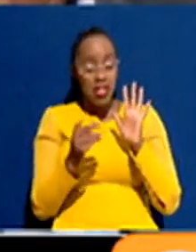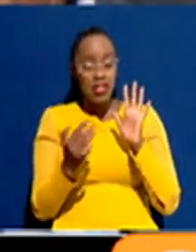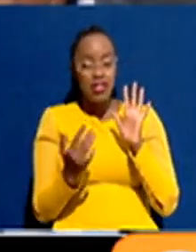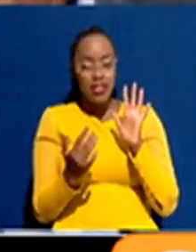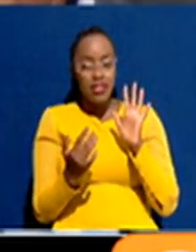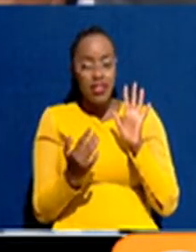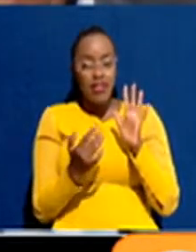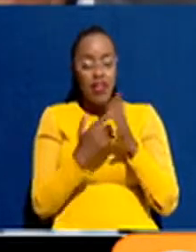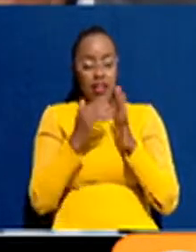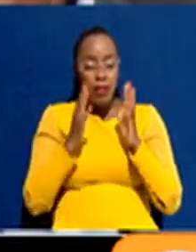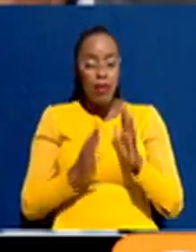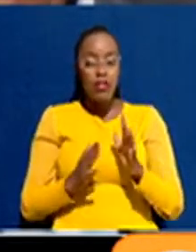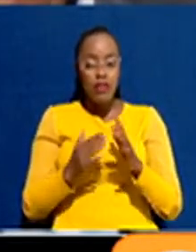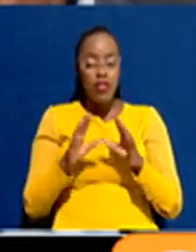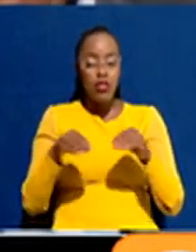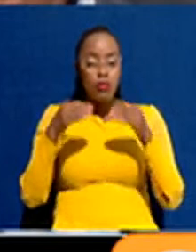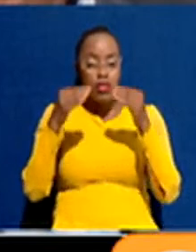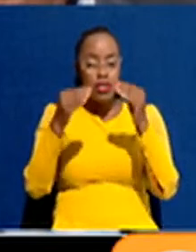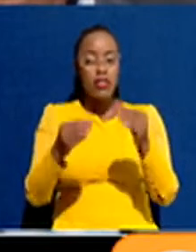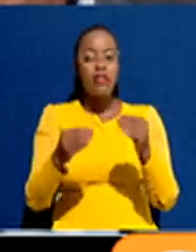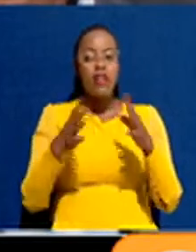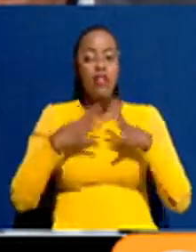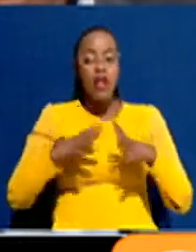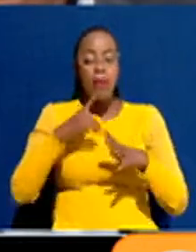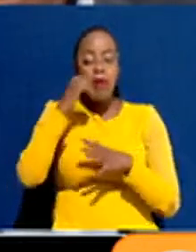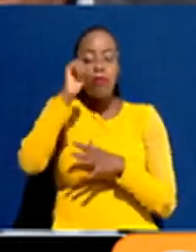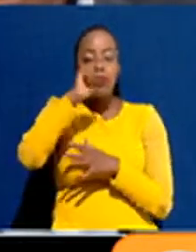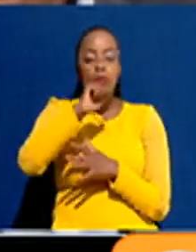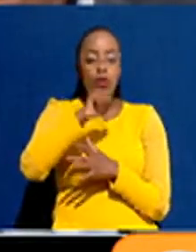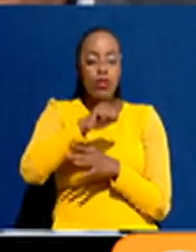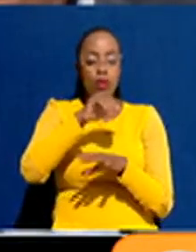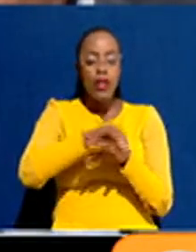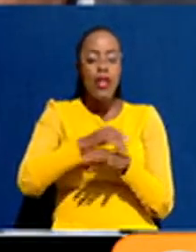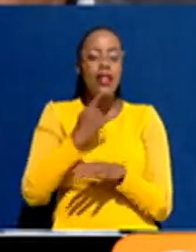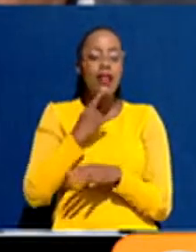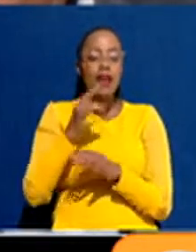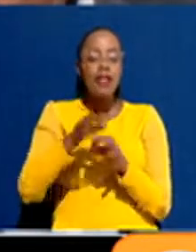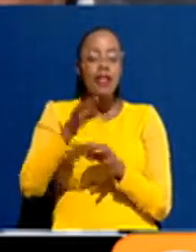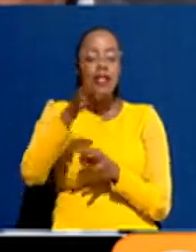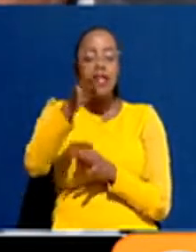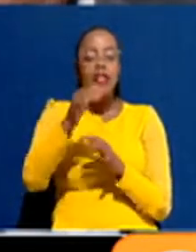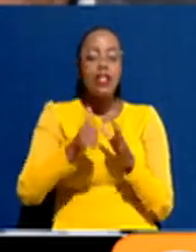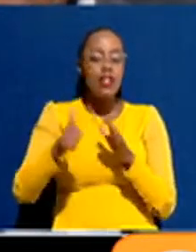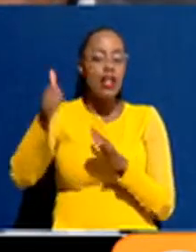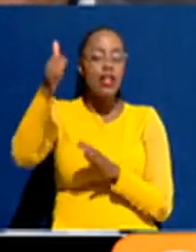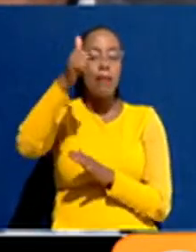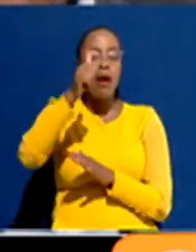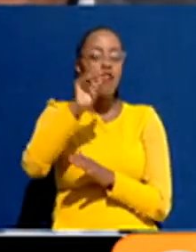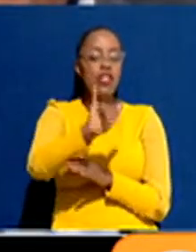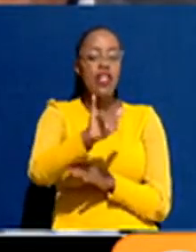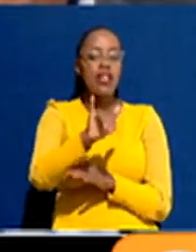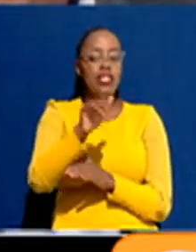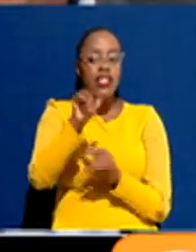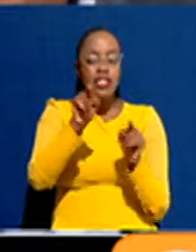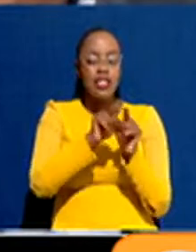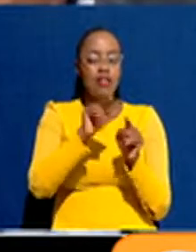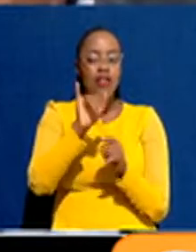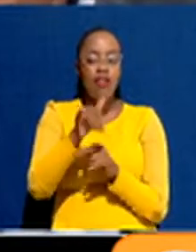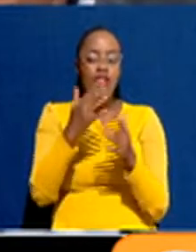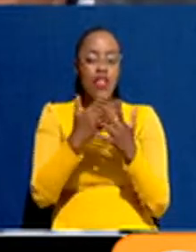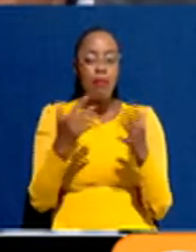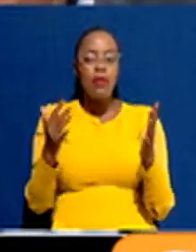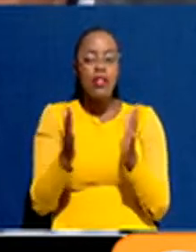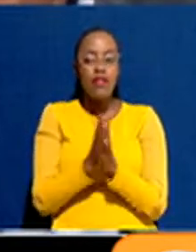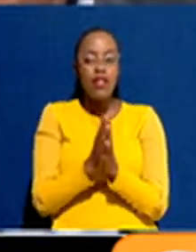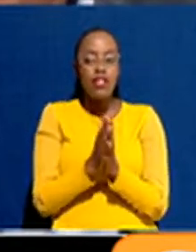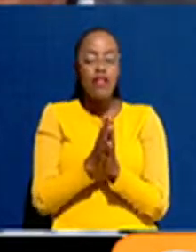the land can only be distributed to those who can afford 100 acres and above, if it's such, it has got such property, and